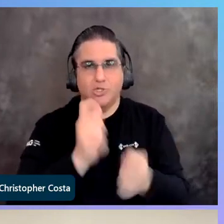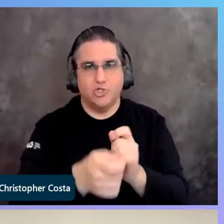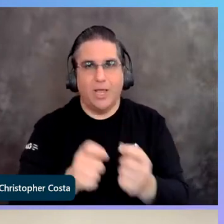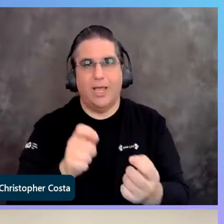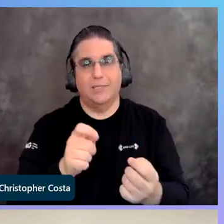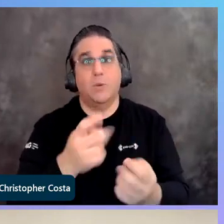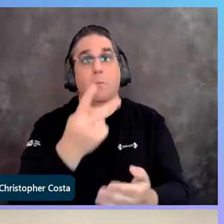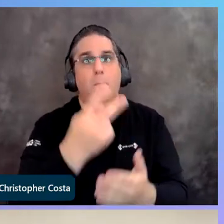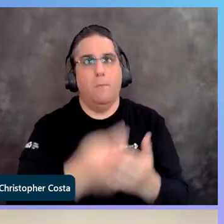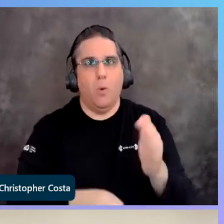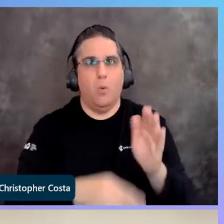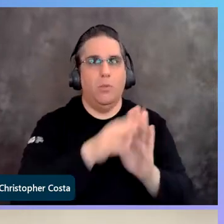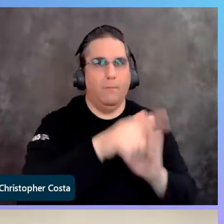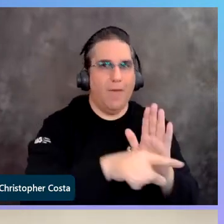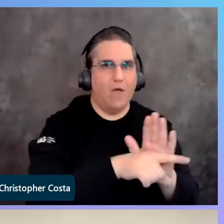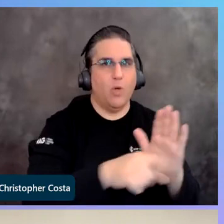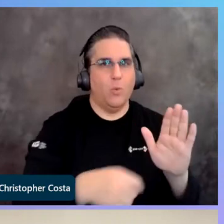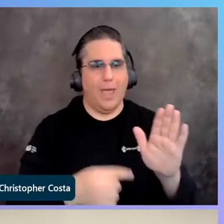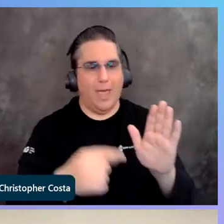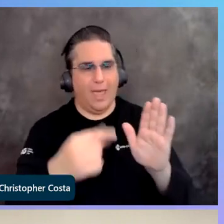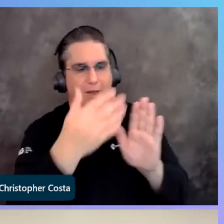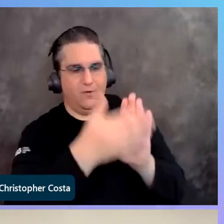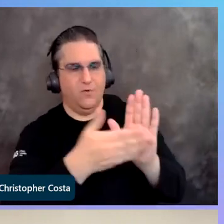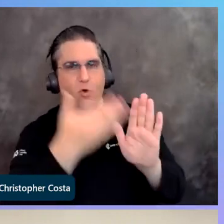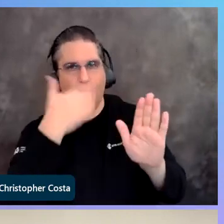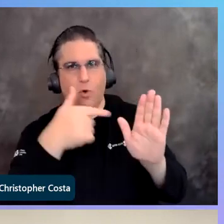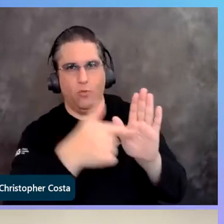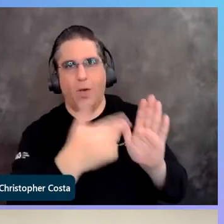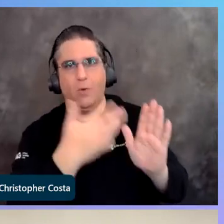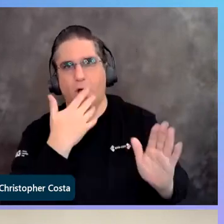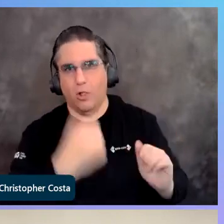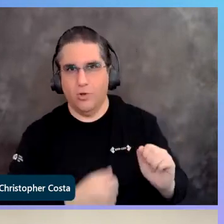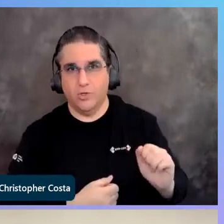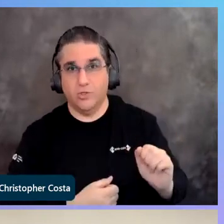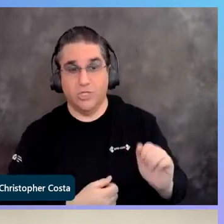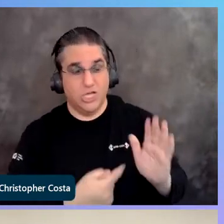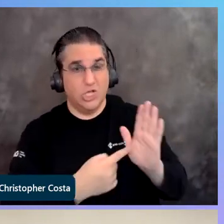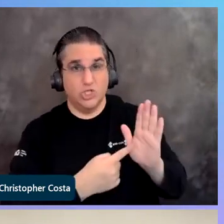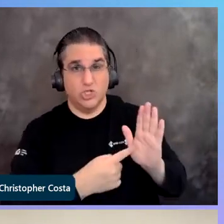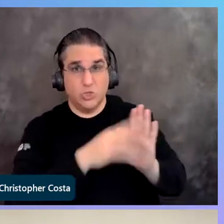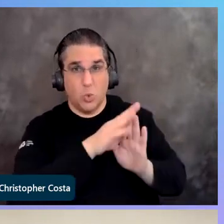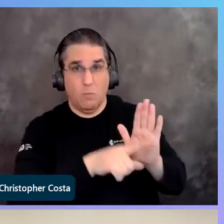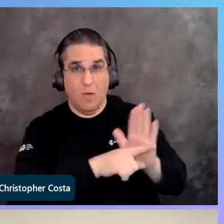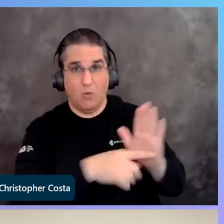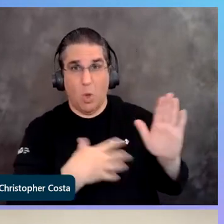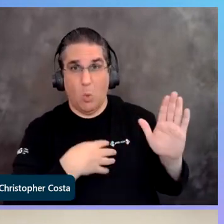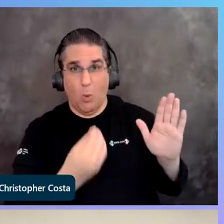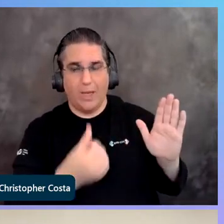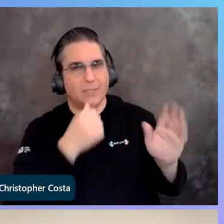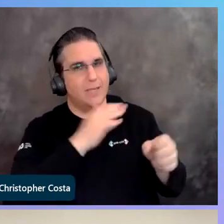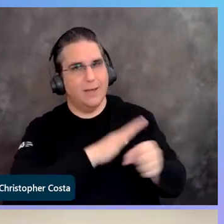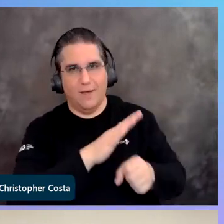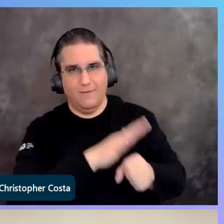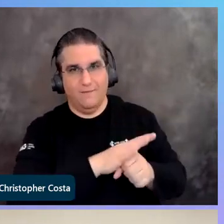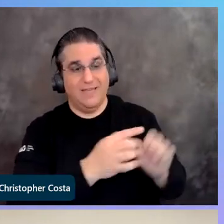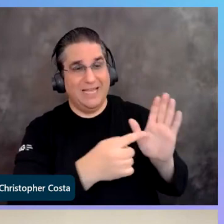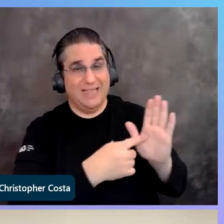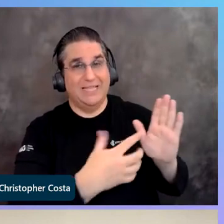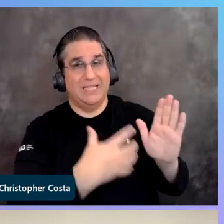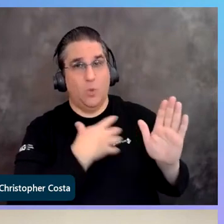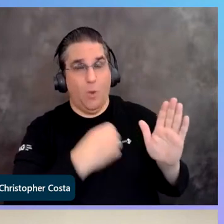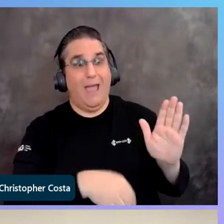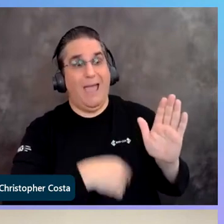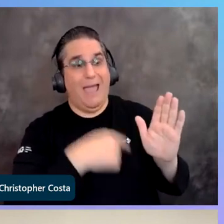and background colors. Just making the background white isn't enough. I need to make the background white and darken the